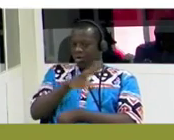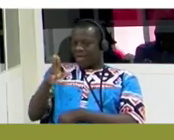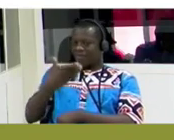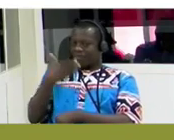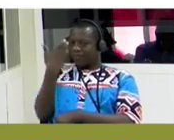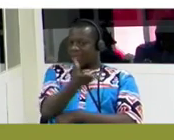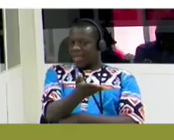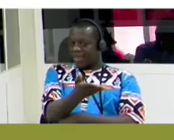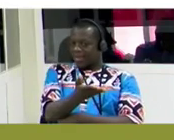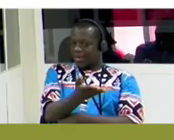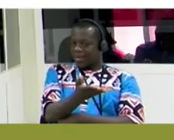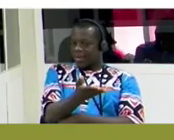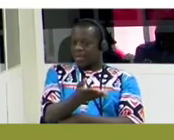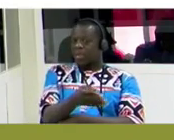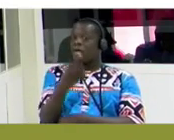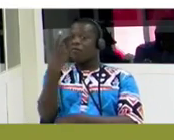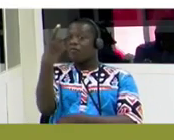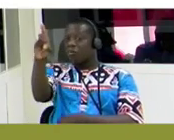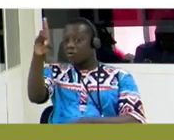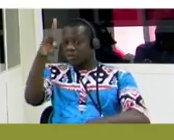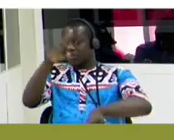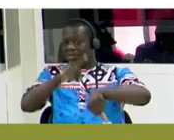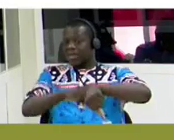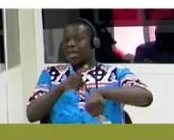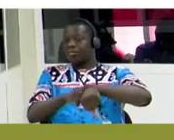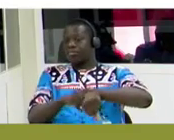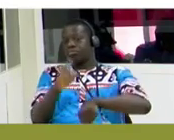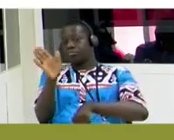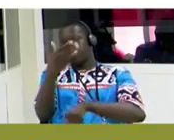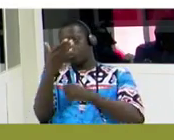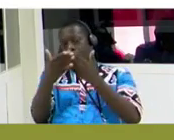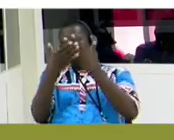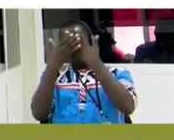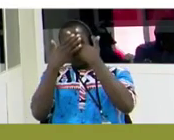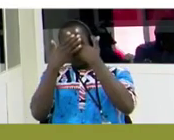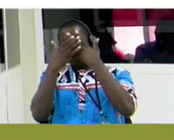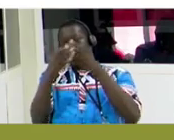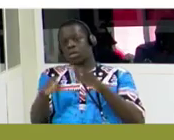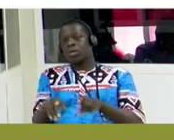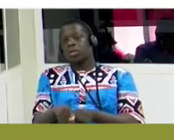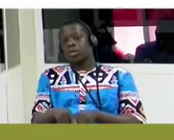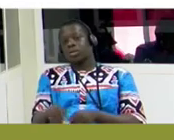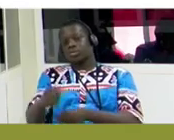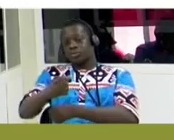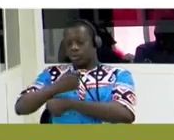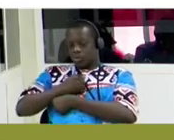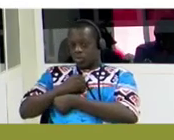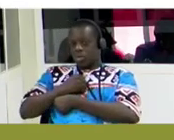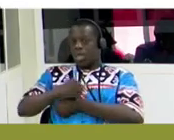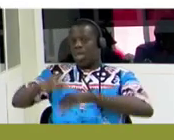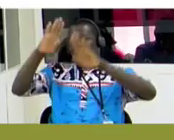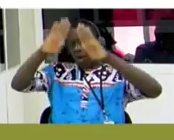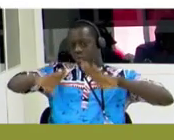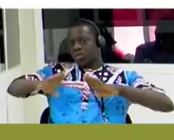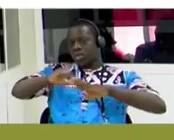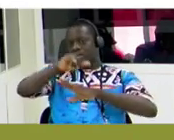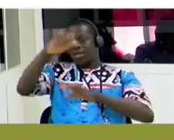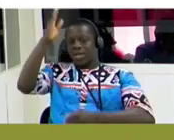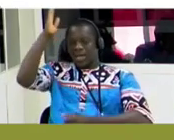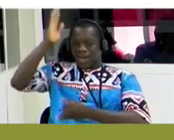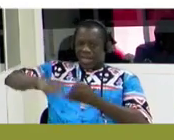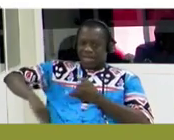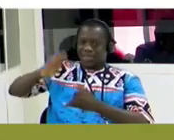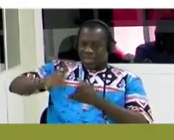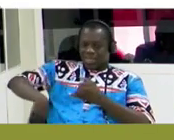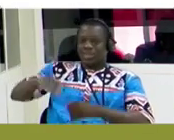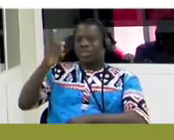there. That was the first time I went to this prison security wing, and that was the last time I went there. Because from